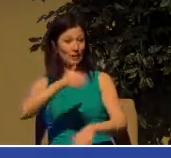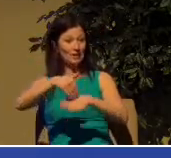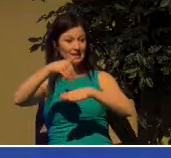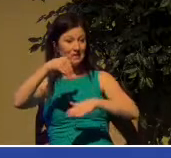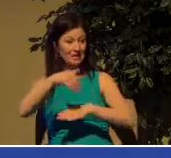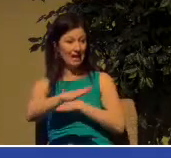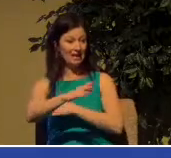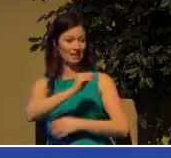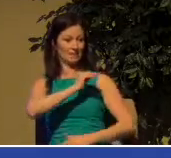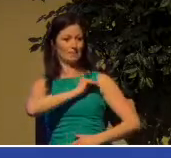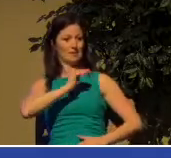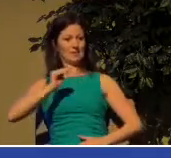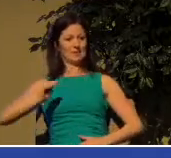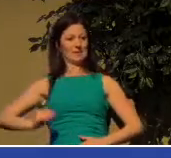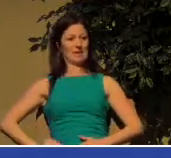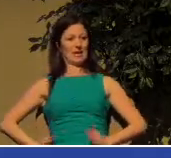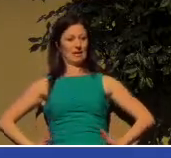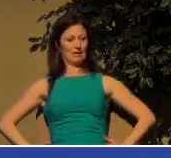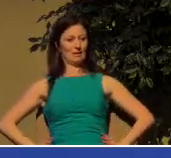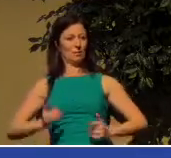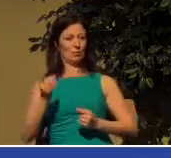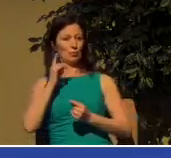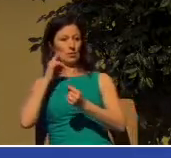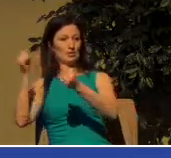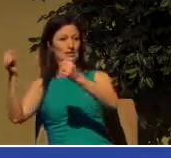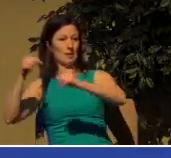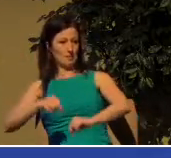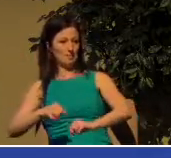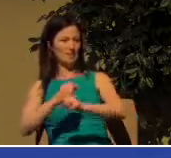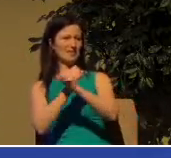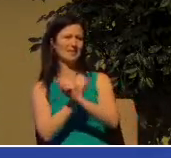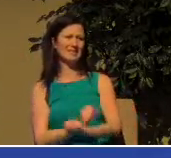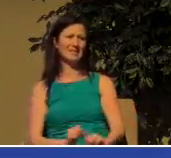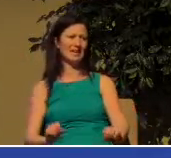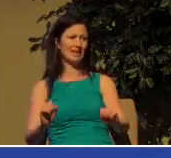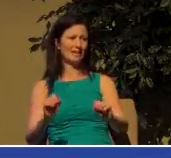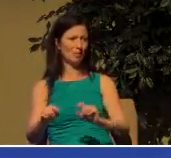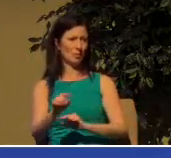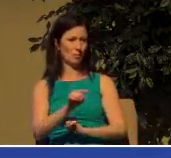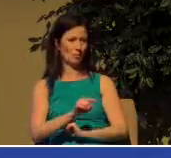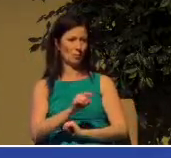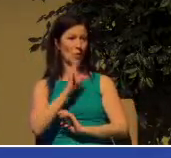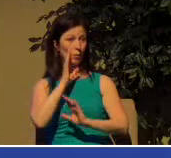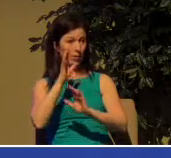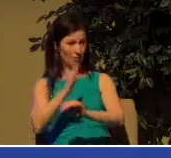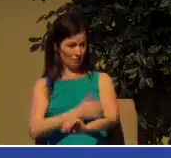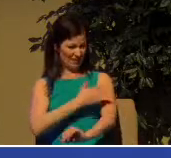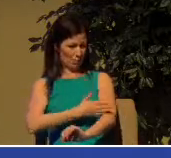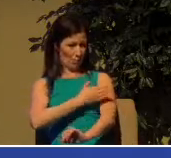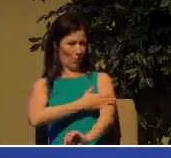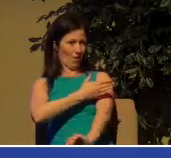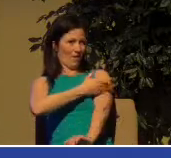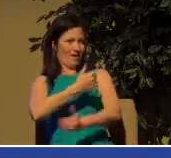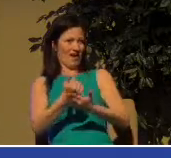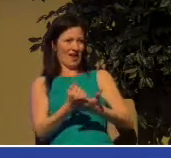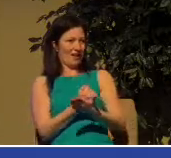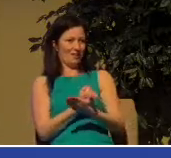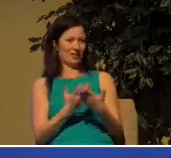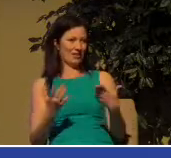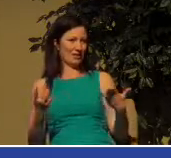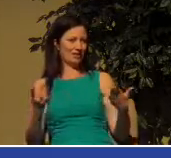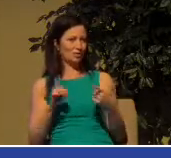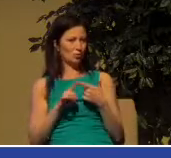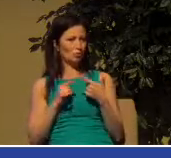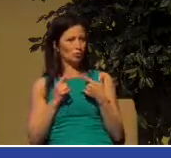and He is going to come and redeem you. He is going to restore everything to what should